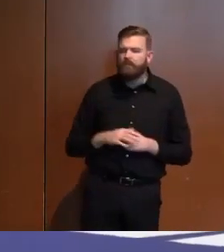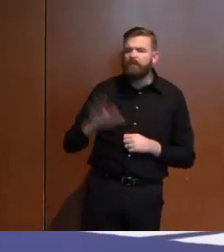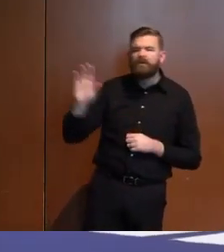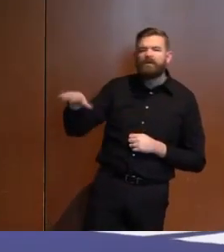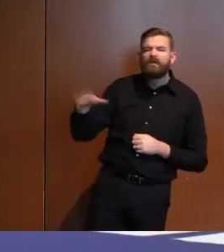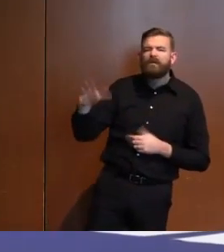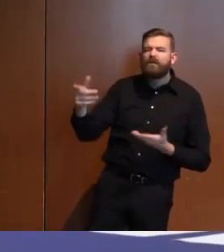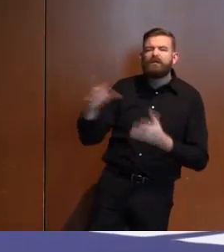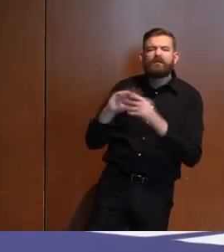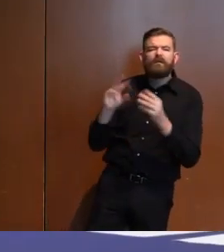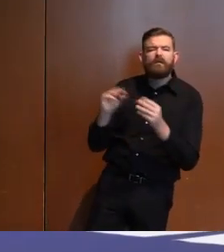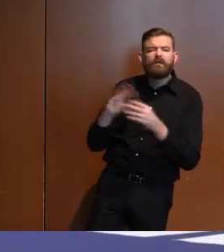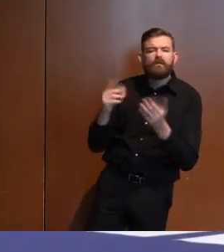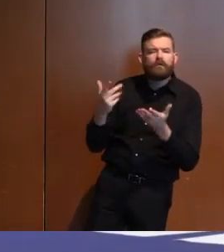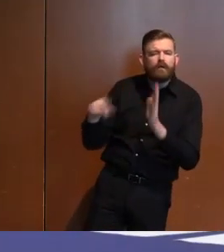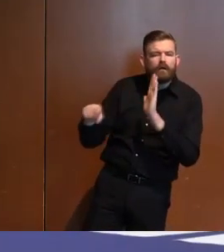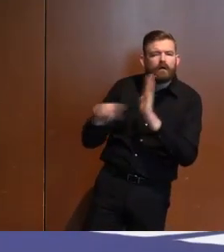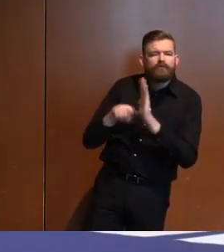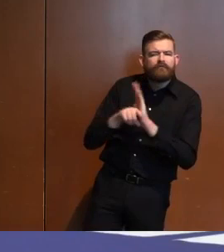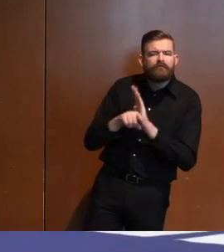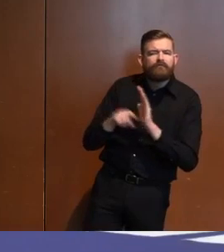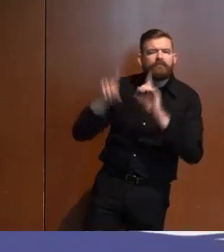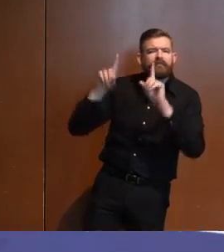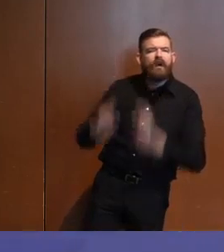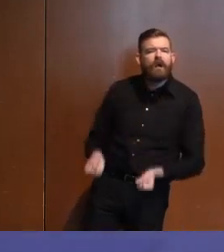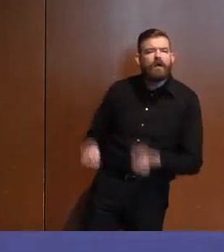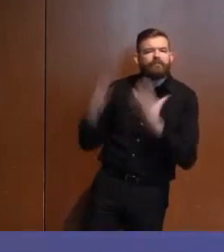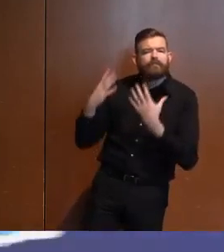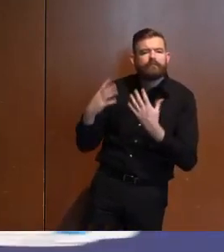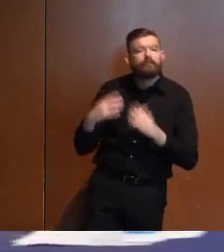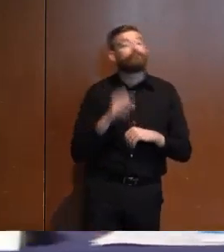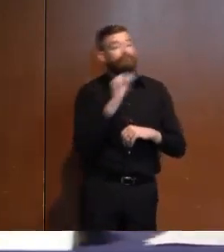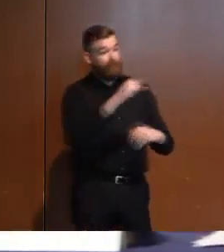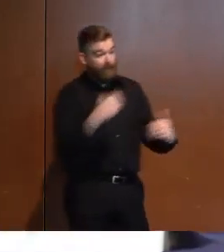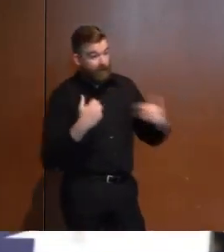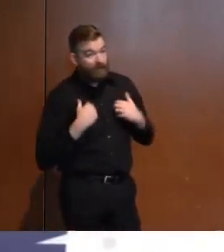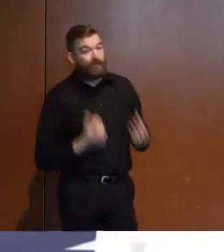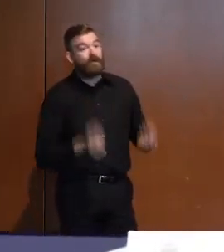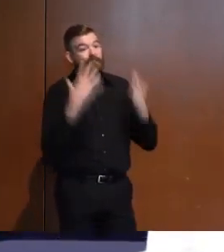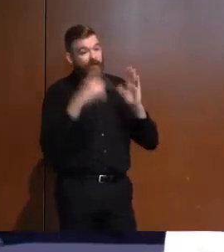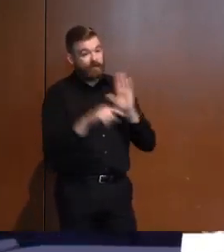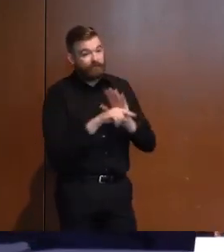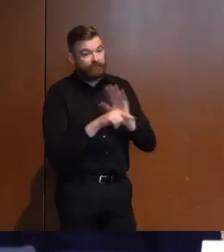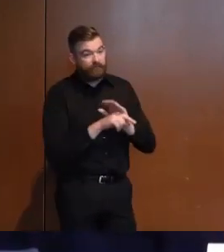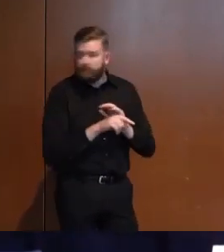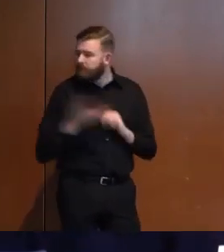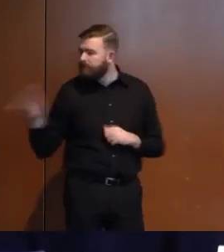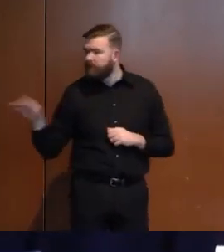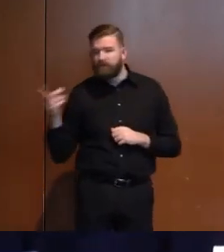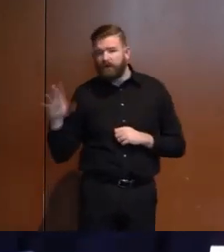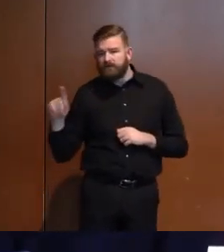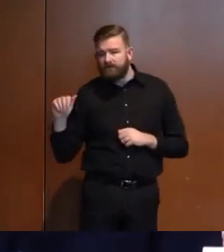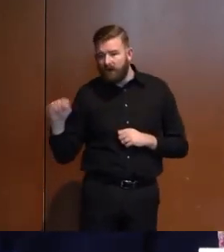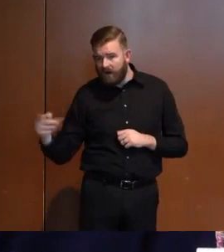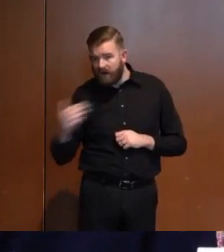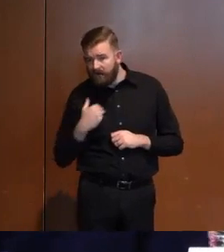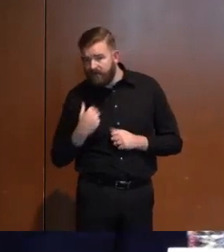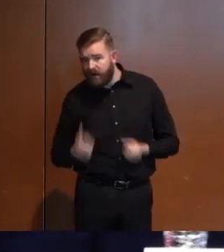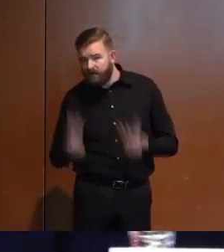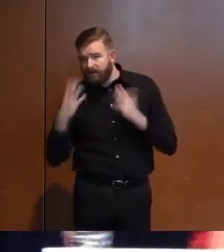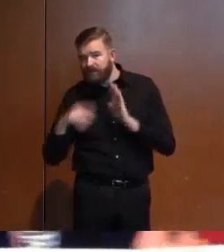today? I do. I'm sorry I did not share that with you. Maybe Dr. Tan, do you have that? Again, we started yesterday, and this is